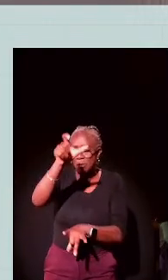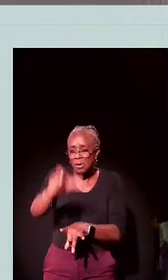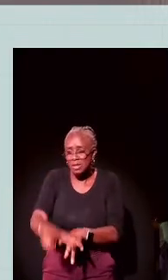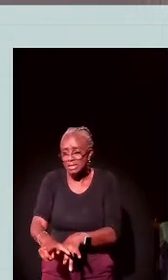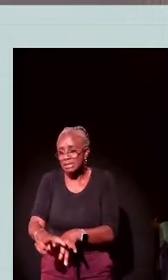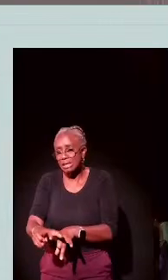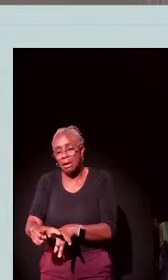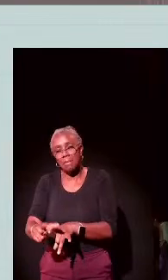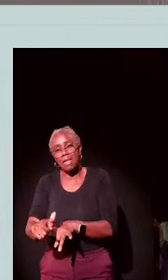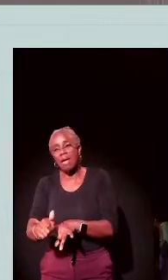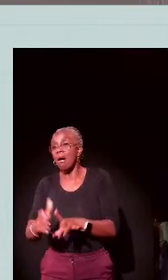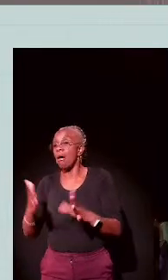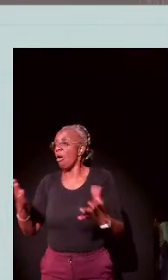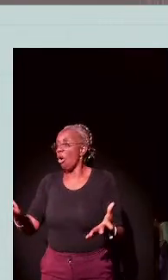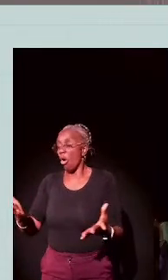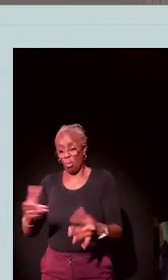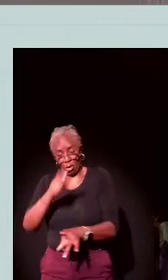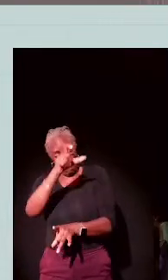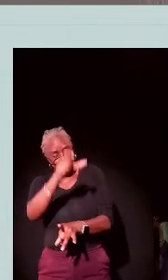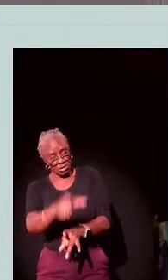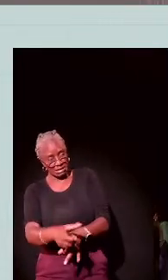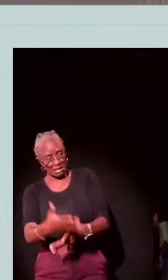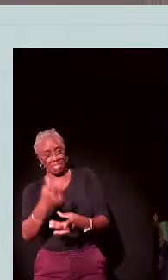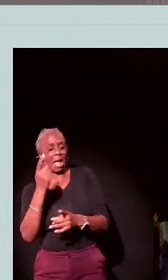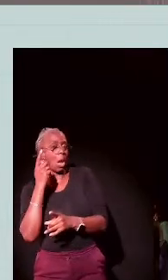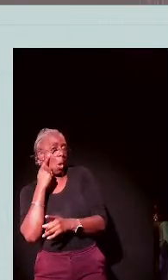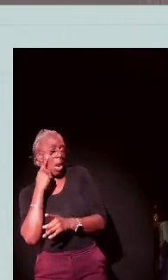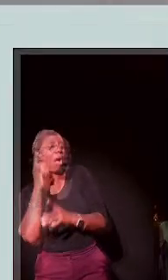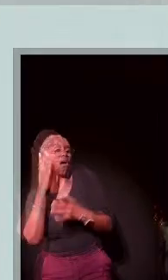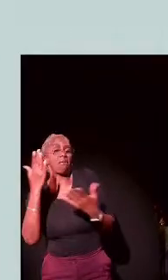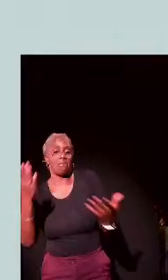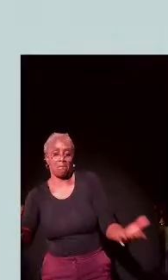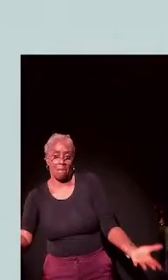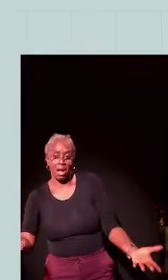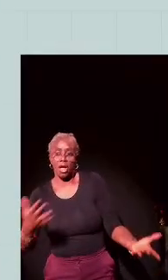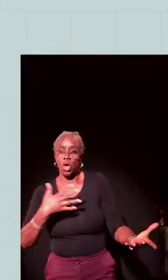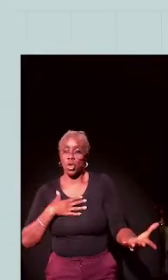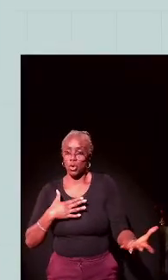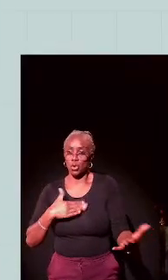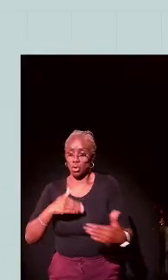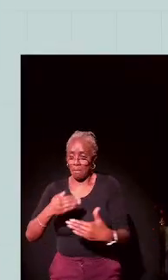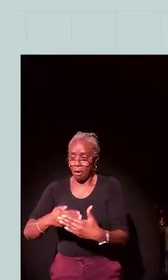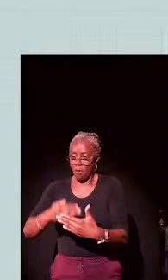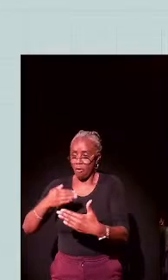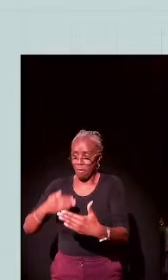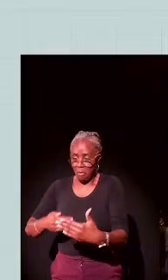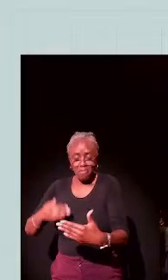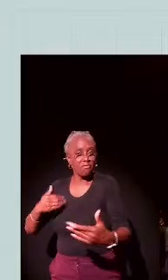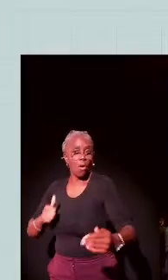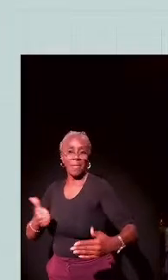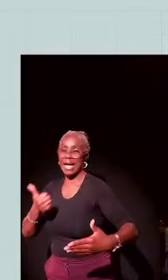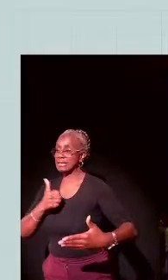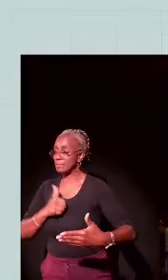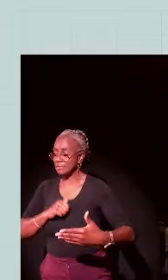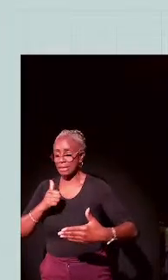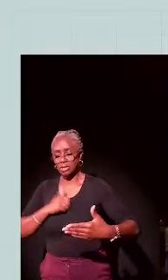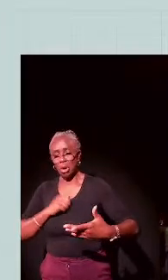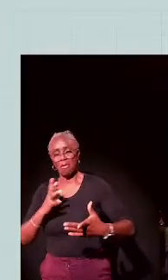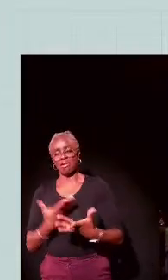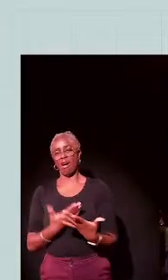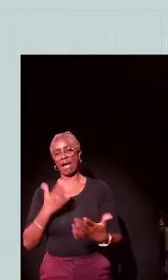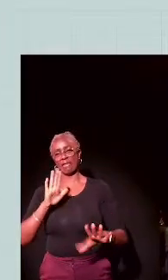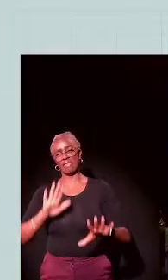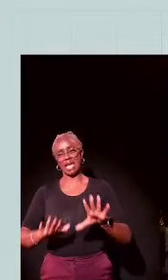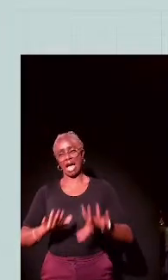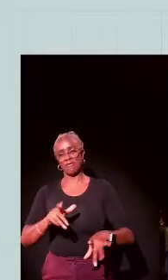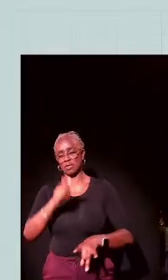image of what an average person looks like. And as soon as you start moving away from the expectation of that average person, these objects